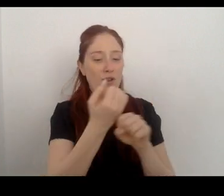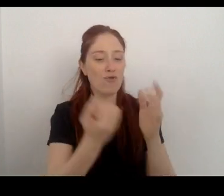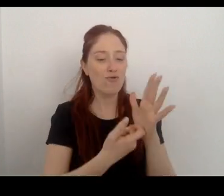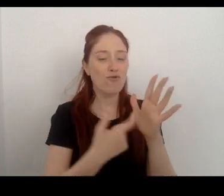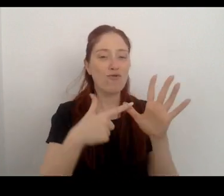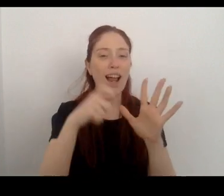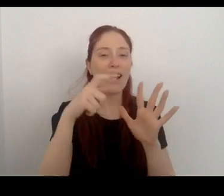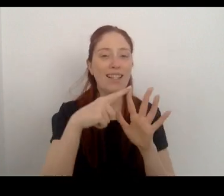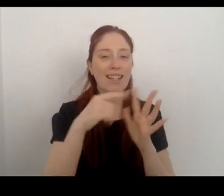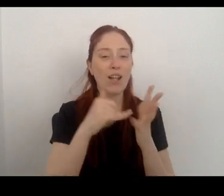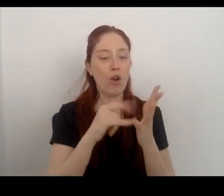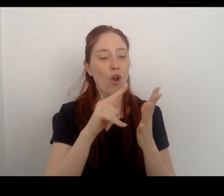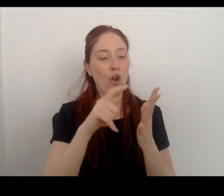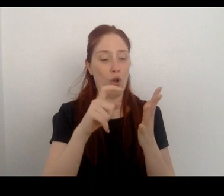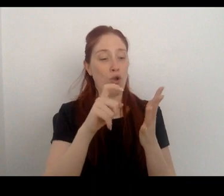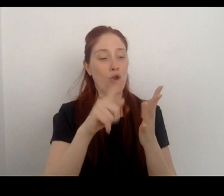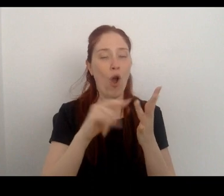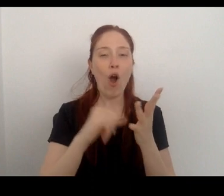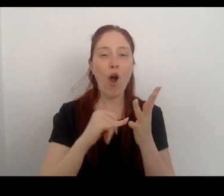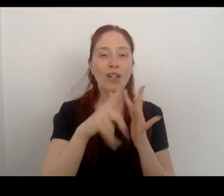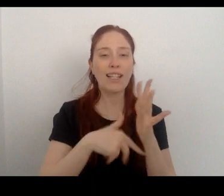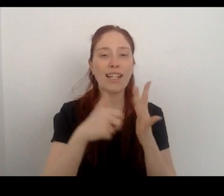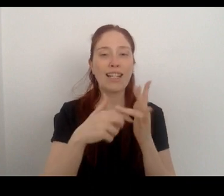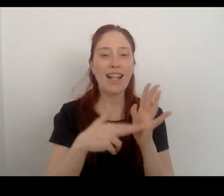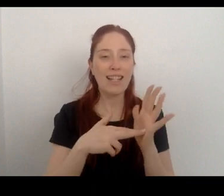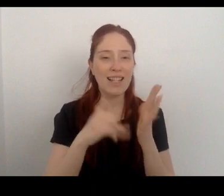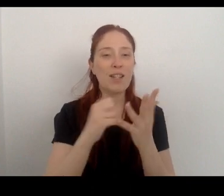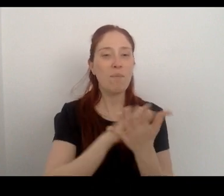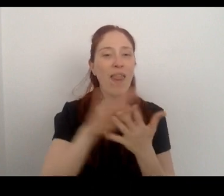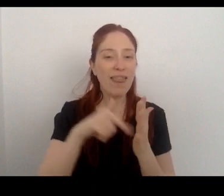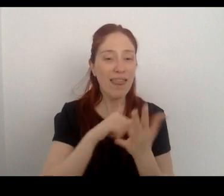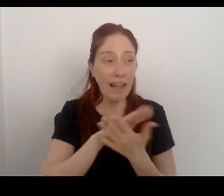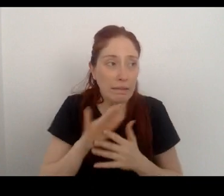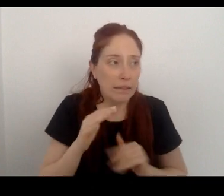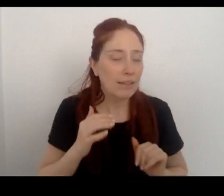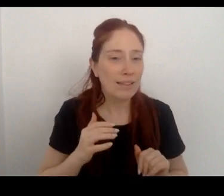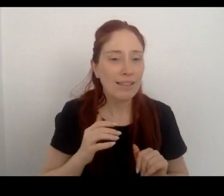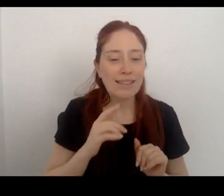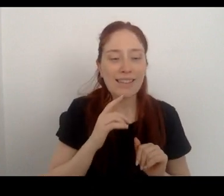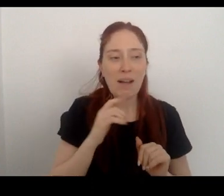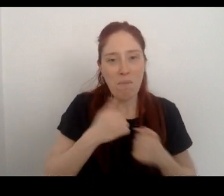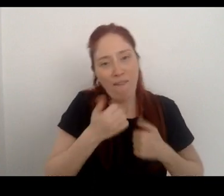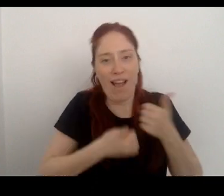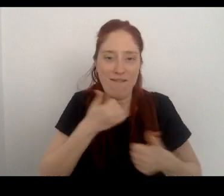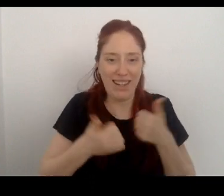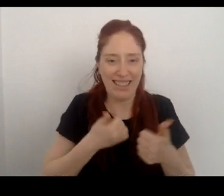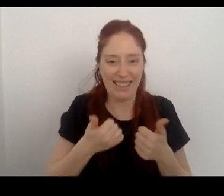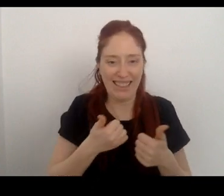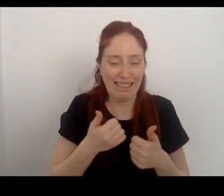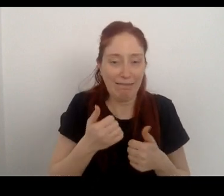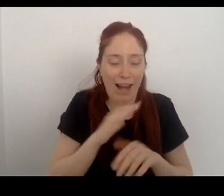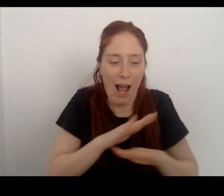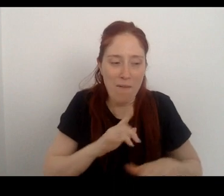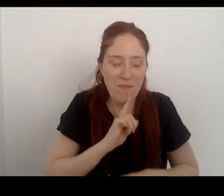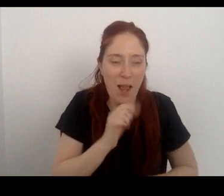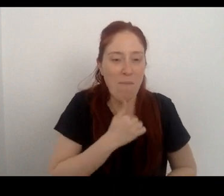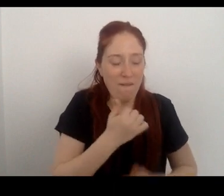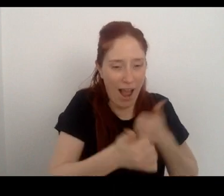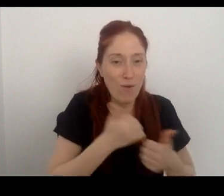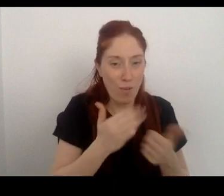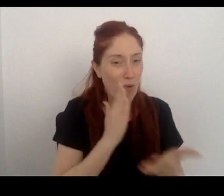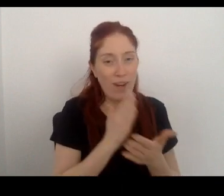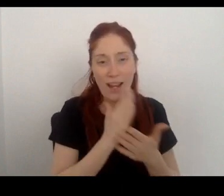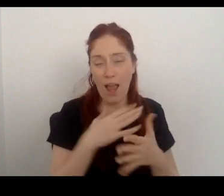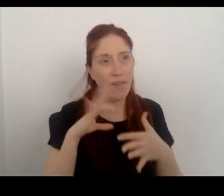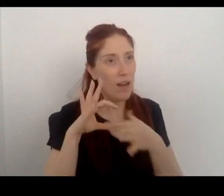of my favourites, probably not supposed to have favourites, but I've had a long connection with her work. And in this room, we have a display of some